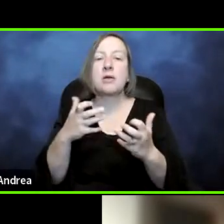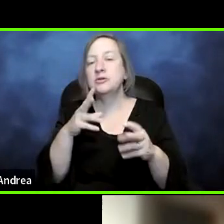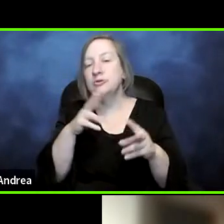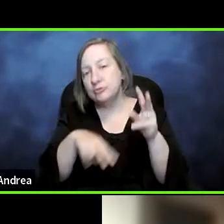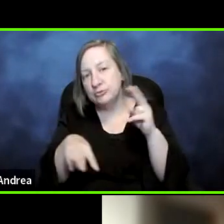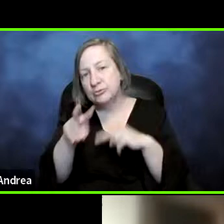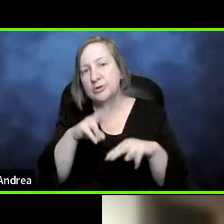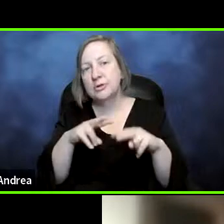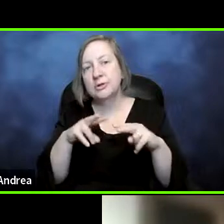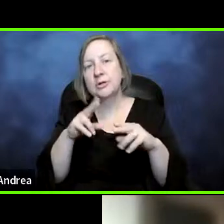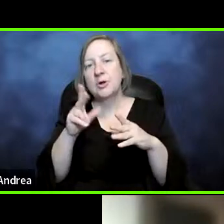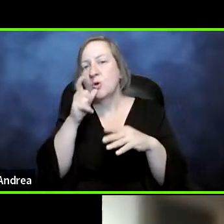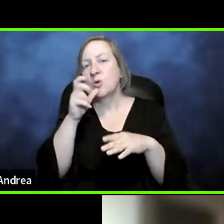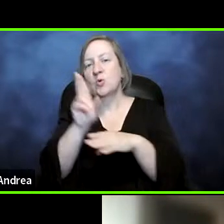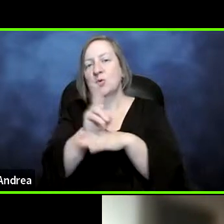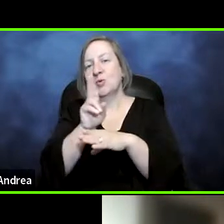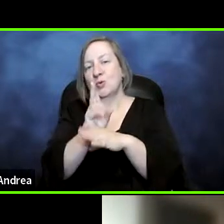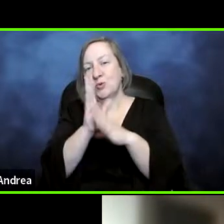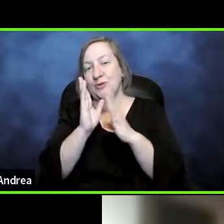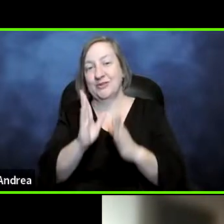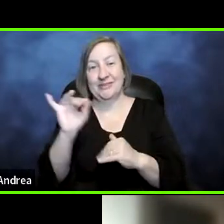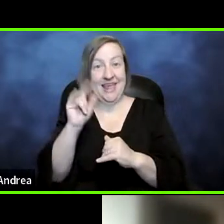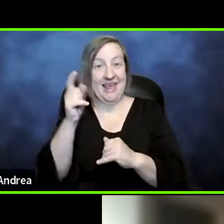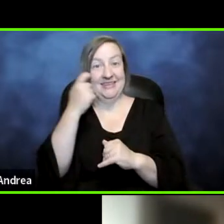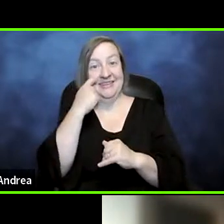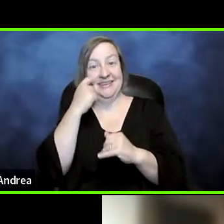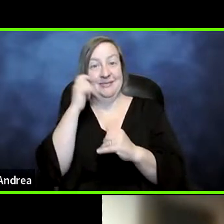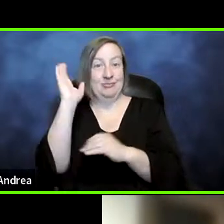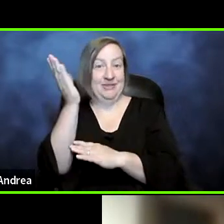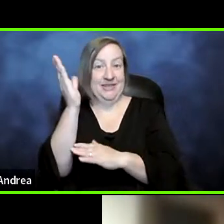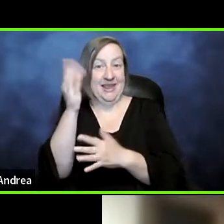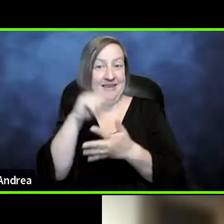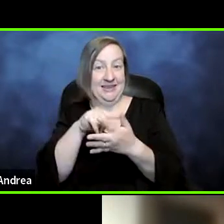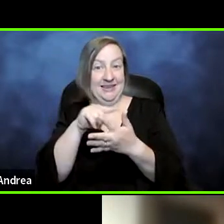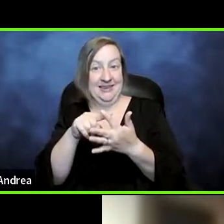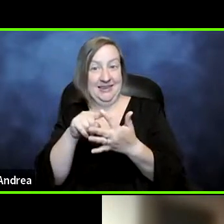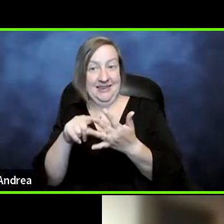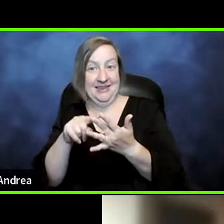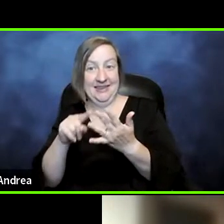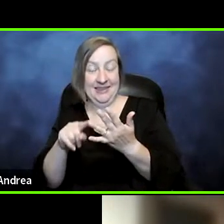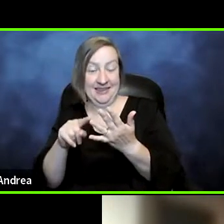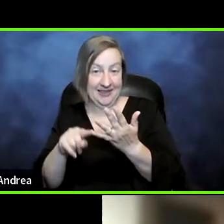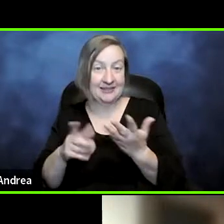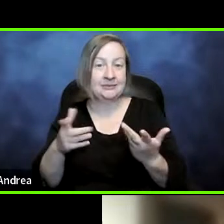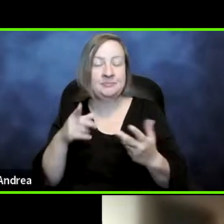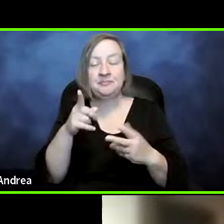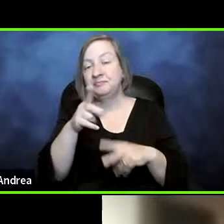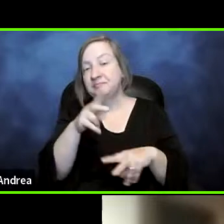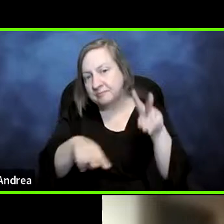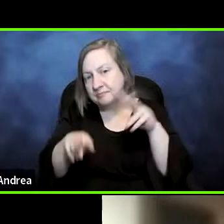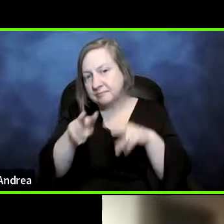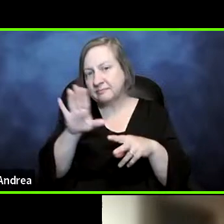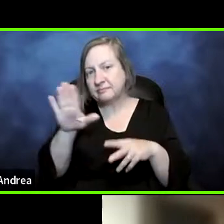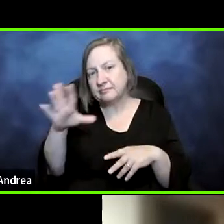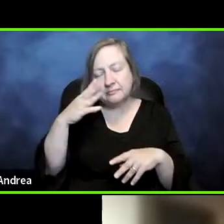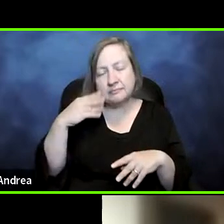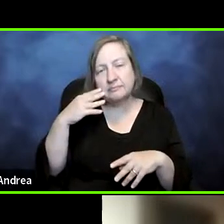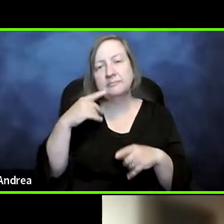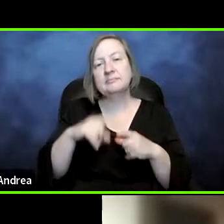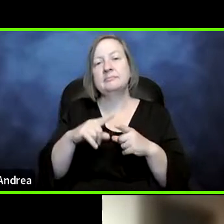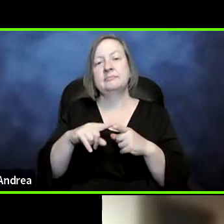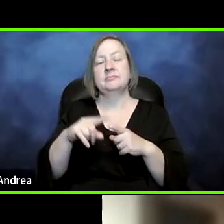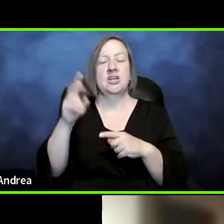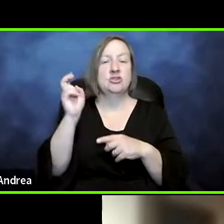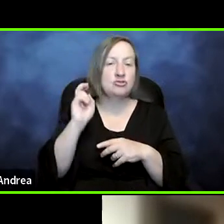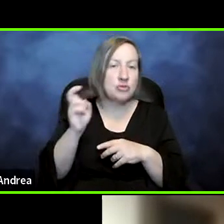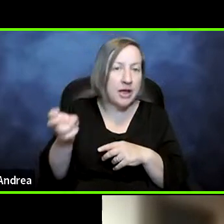those users like they presented, and as you're looking at their experience of traveling,